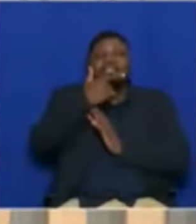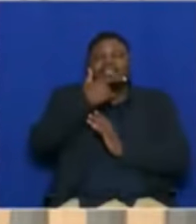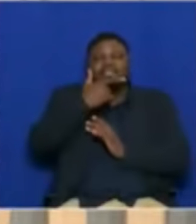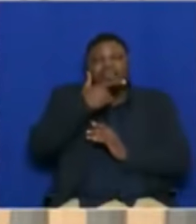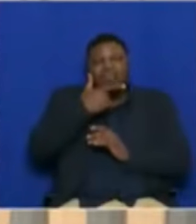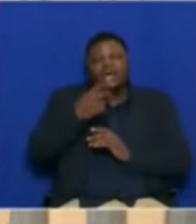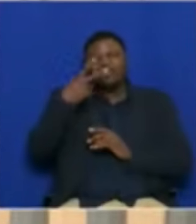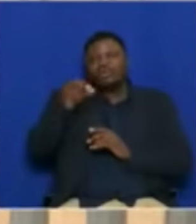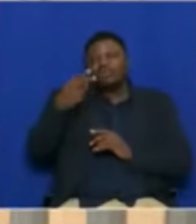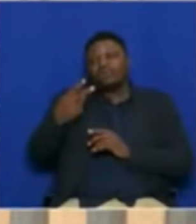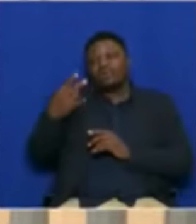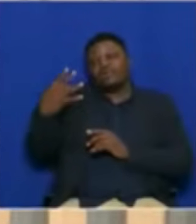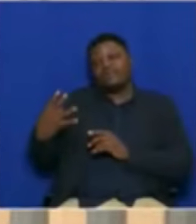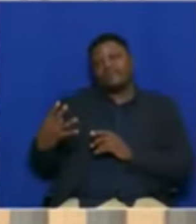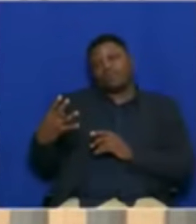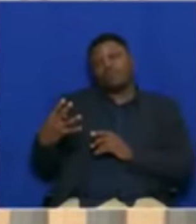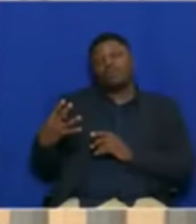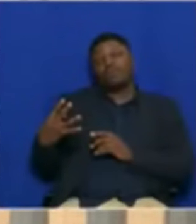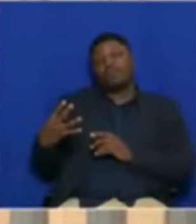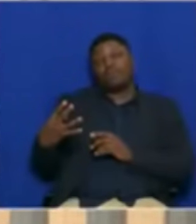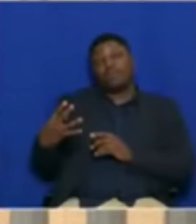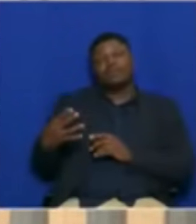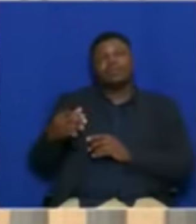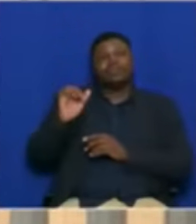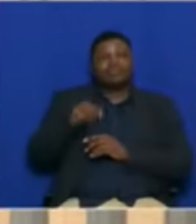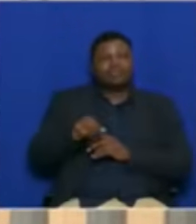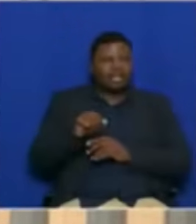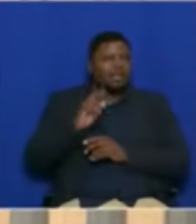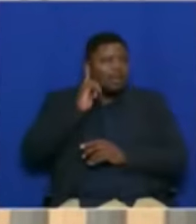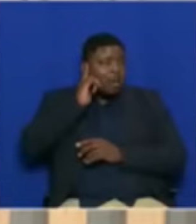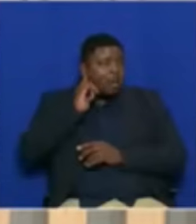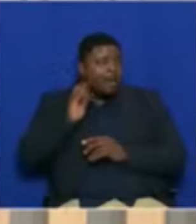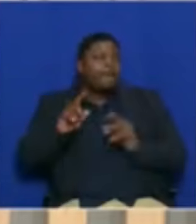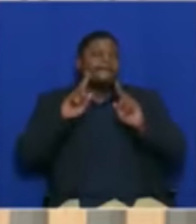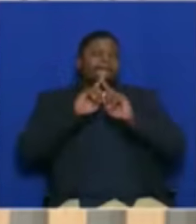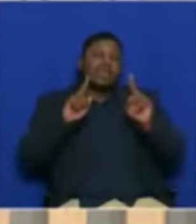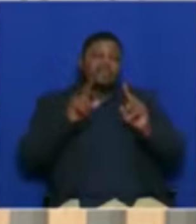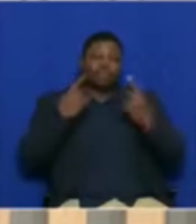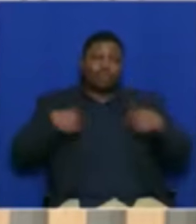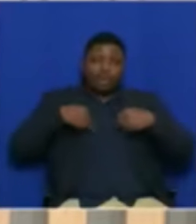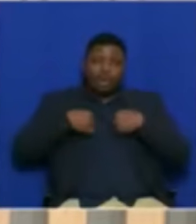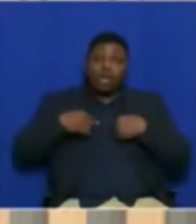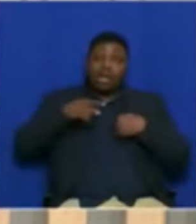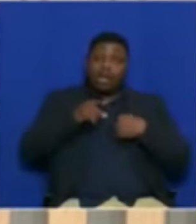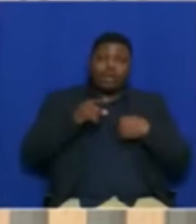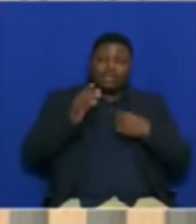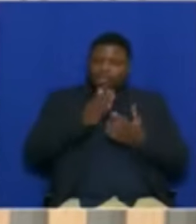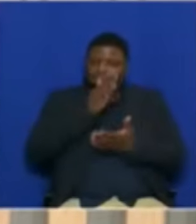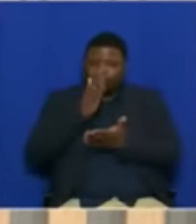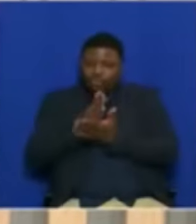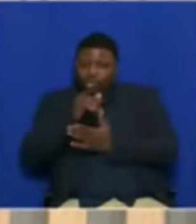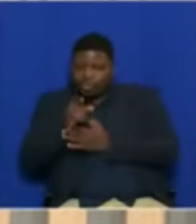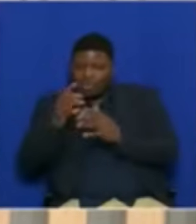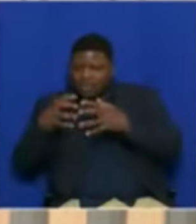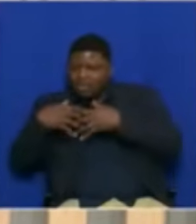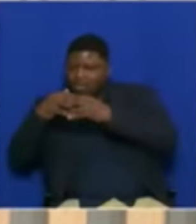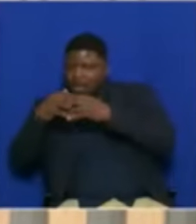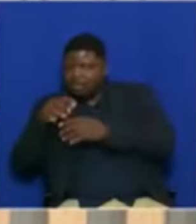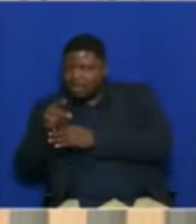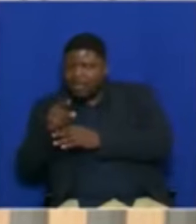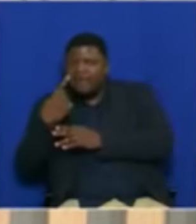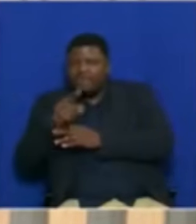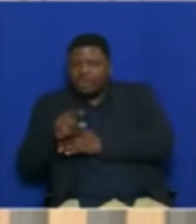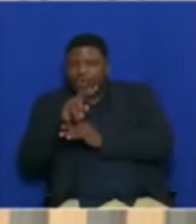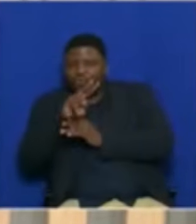whether how was it, on what basis it was initiated? Was it a Section 27 affidavit, or was it